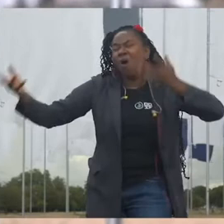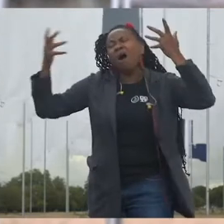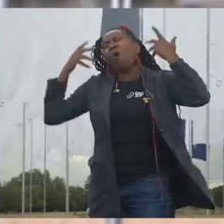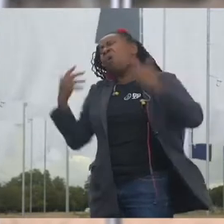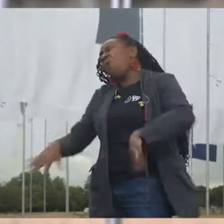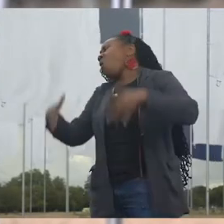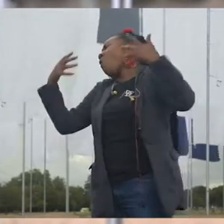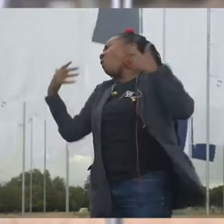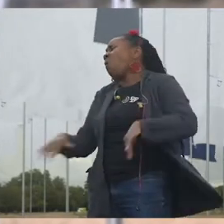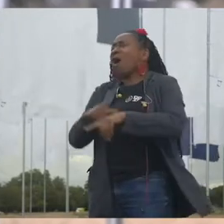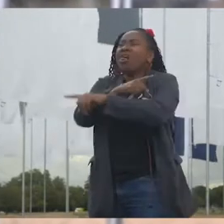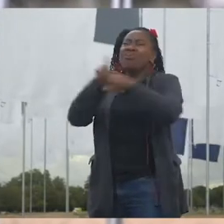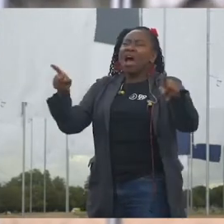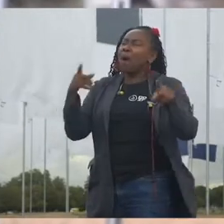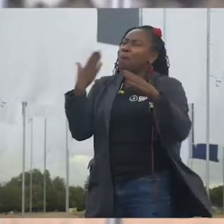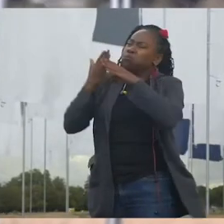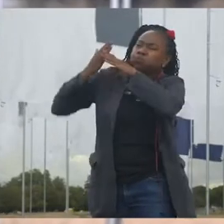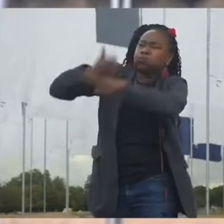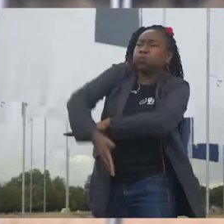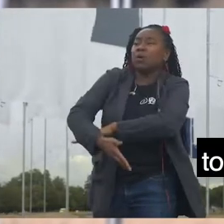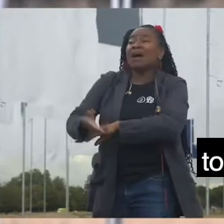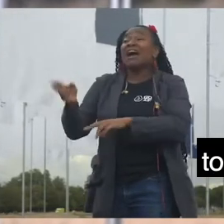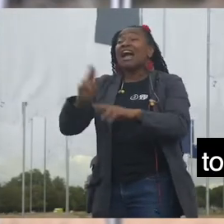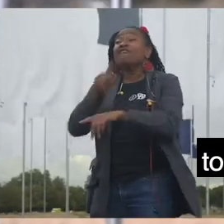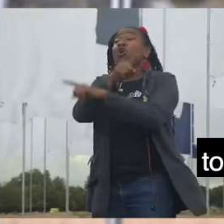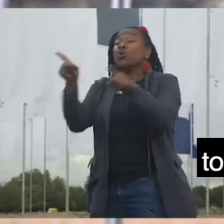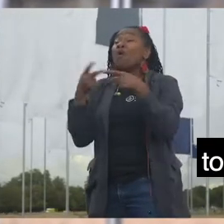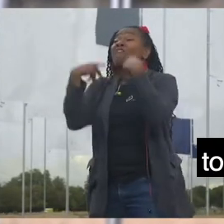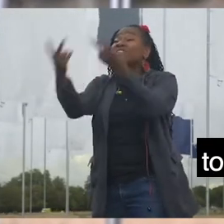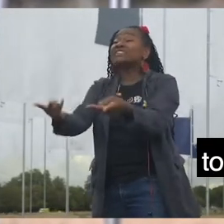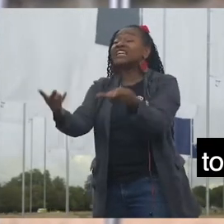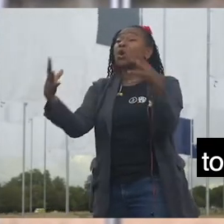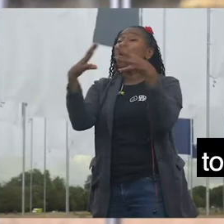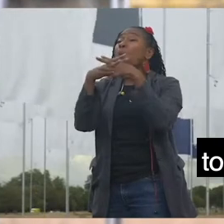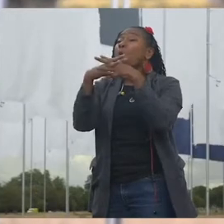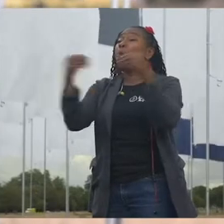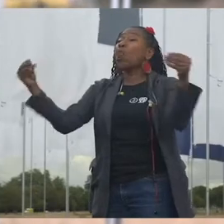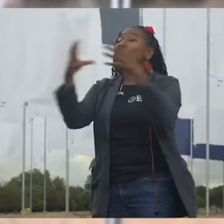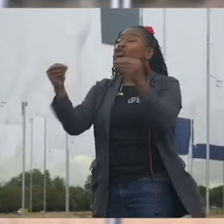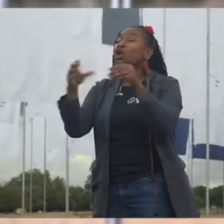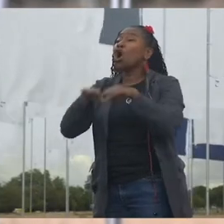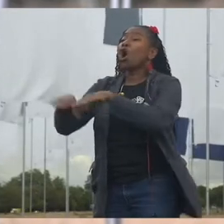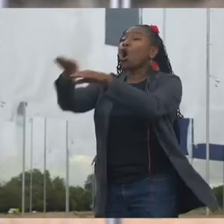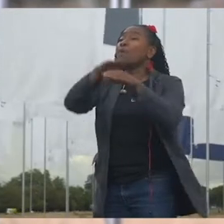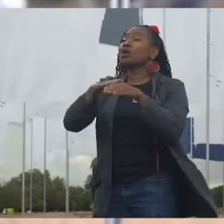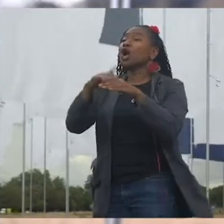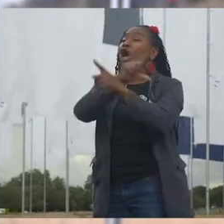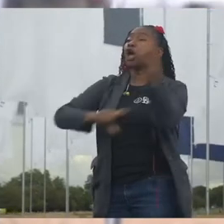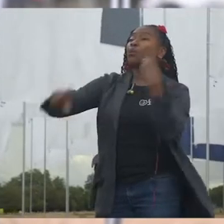effort. If you ever get the chance to take a visit to the Woolwich Common Community Centre, which is just over the